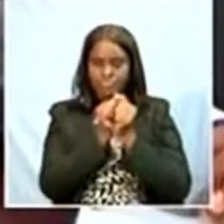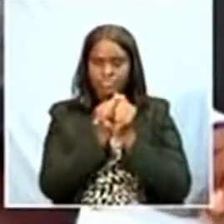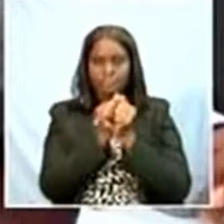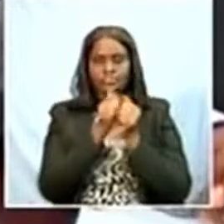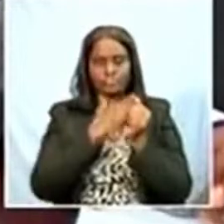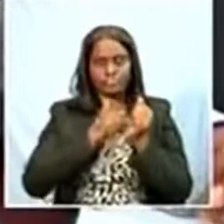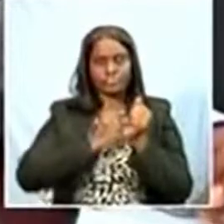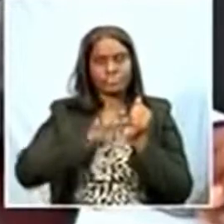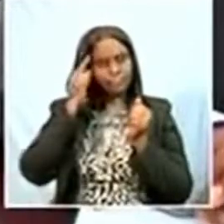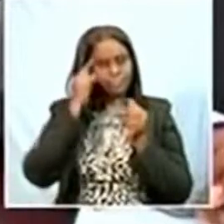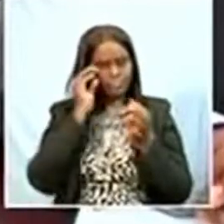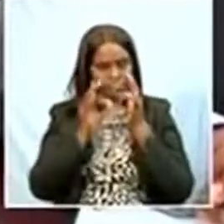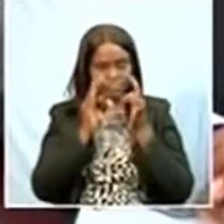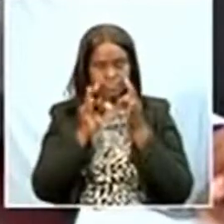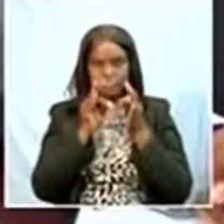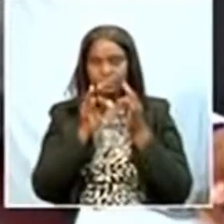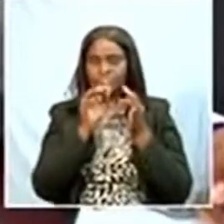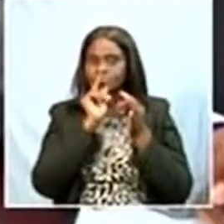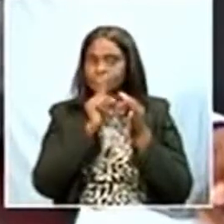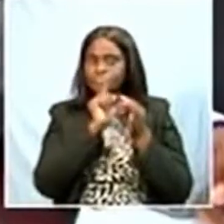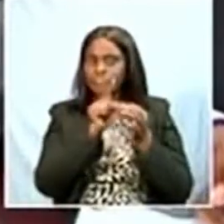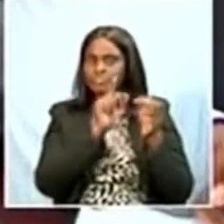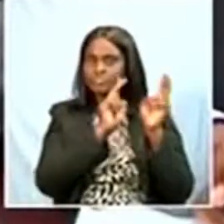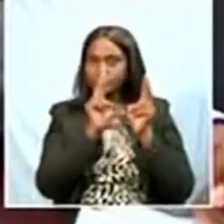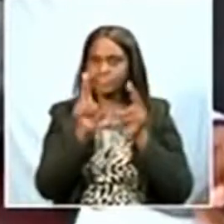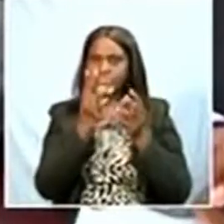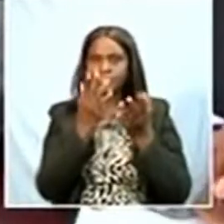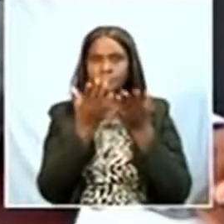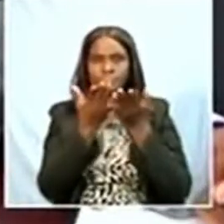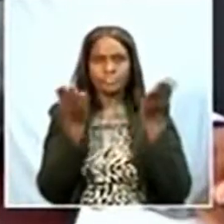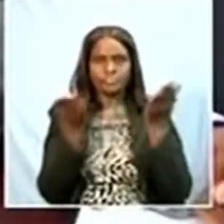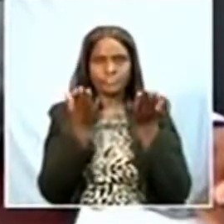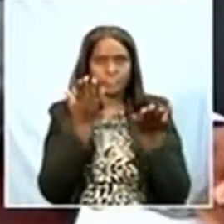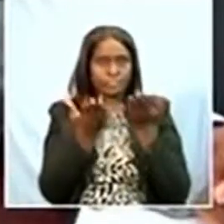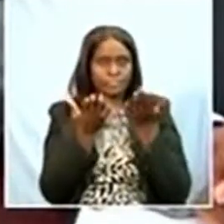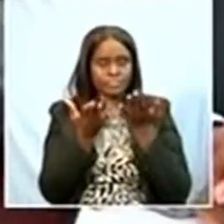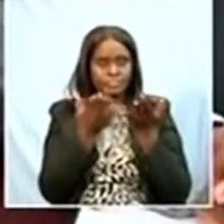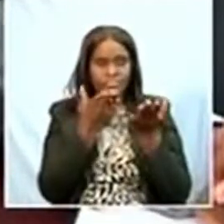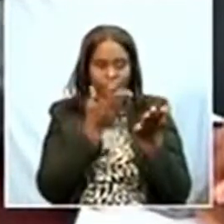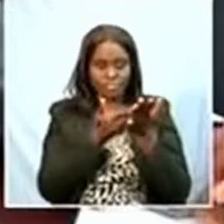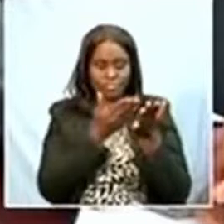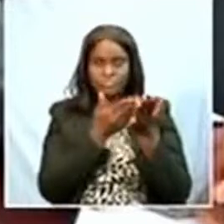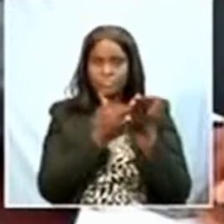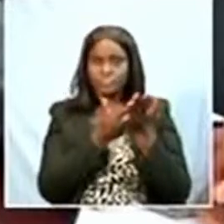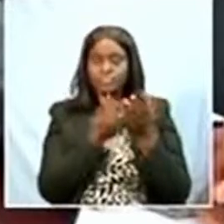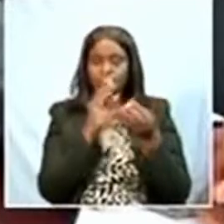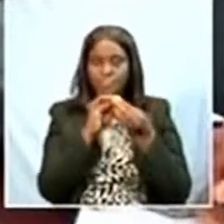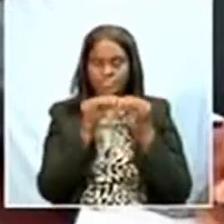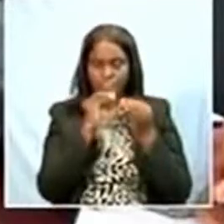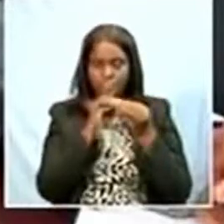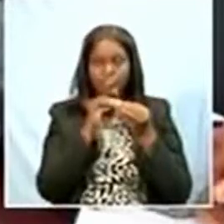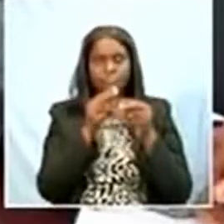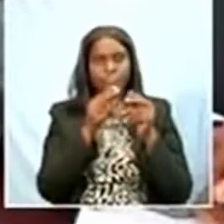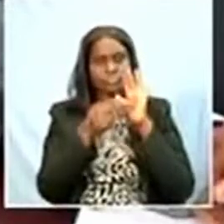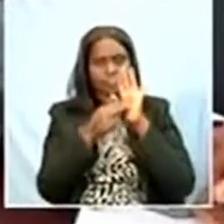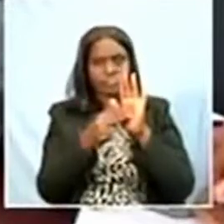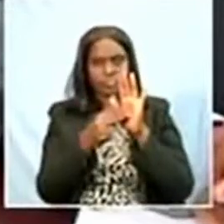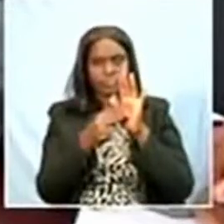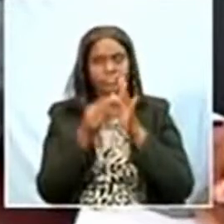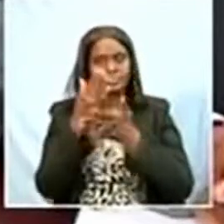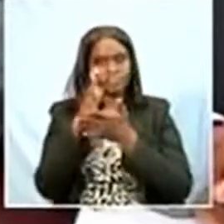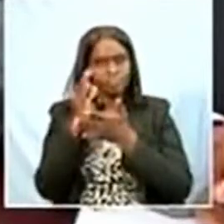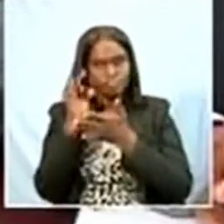that if it was an equation, perhaps where this equation is short is the part